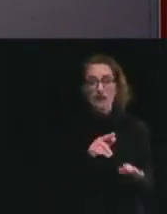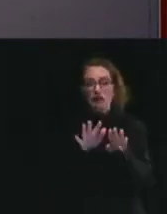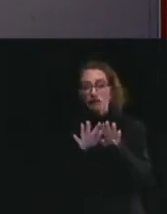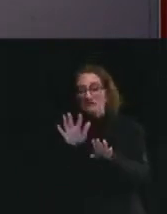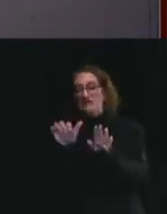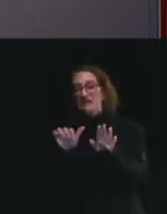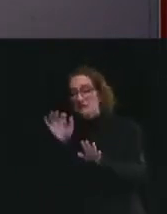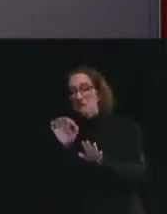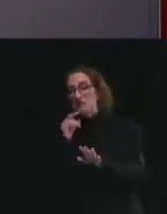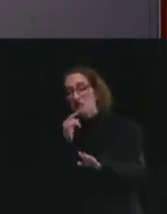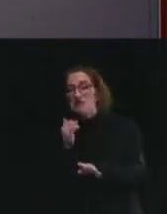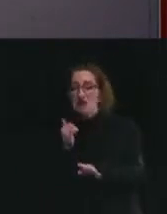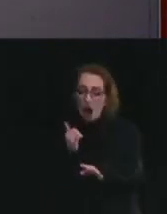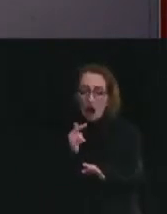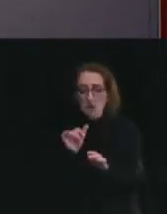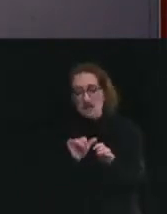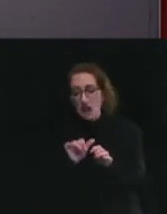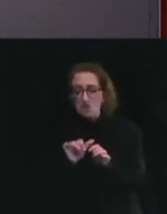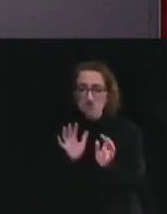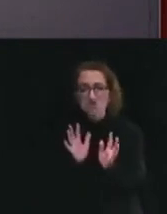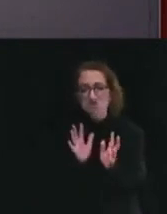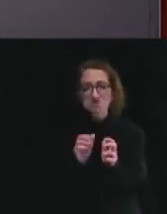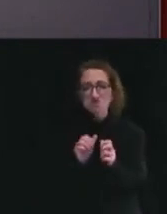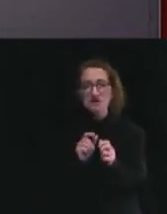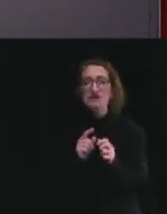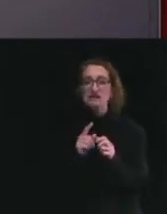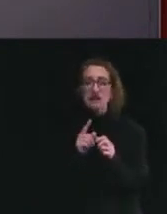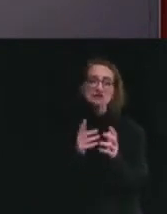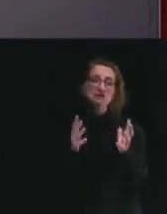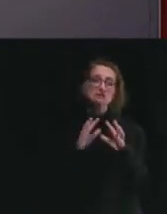yeah, but things are going to be tight.